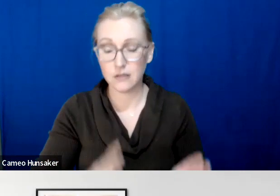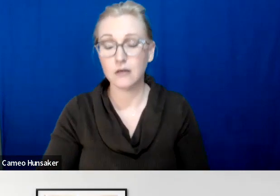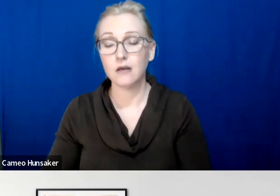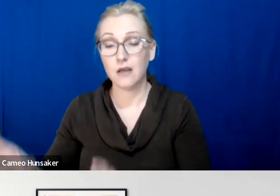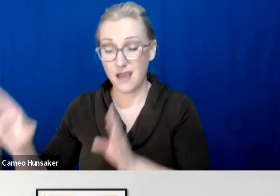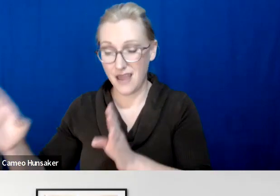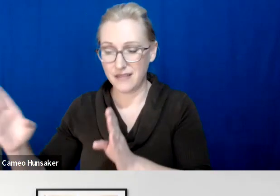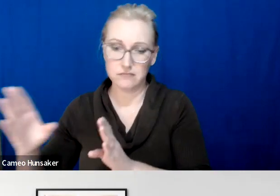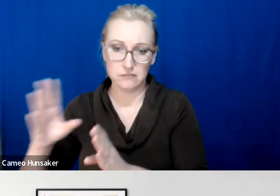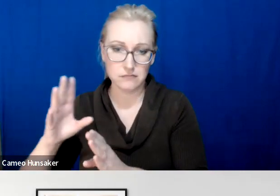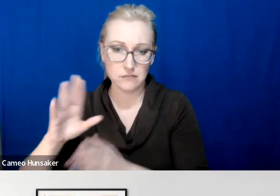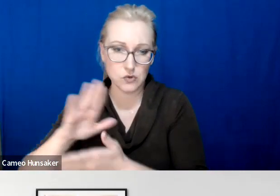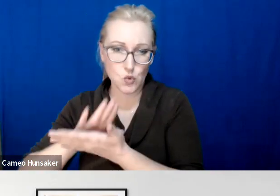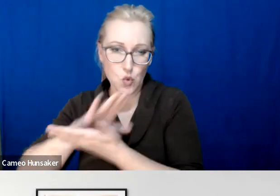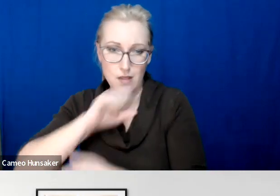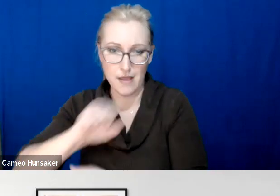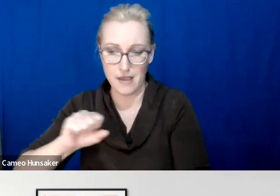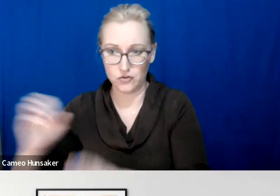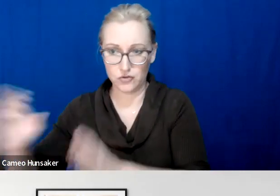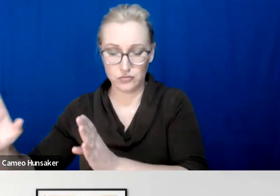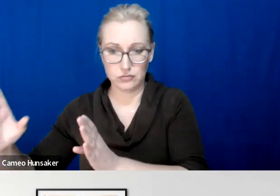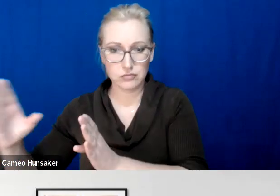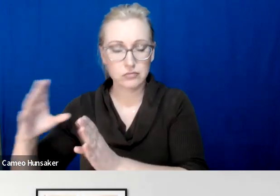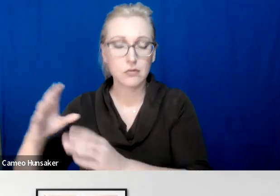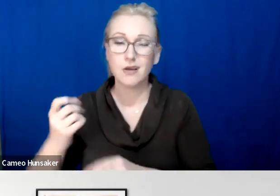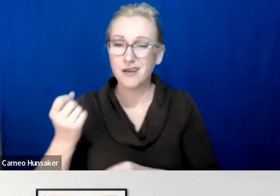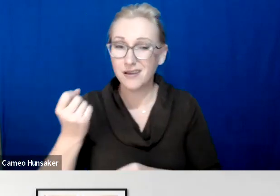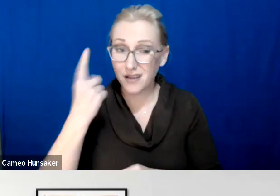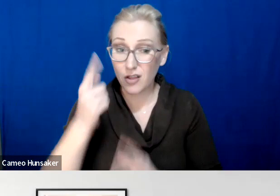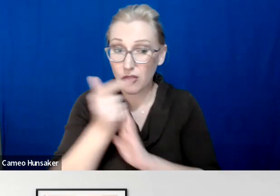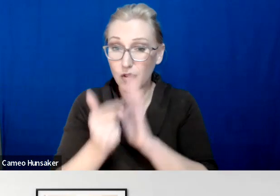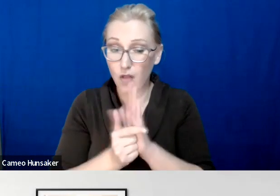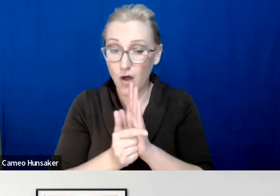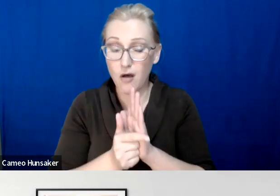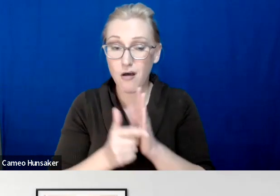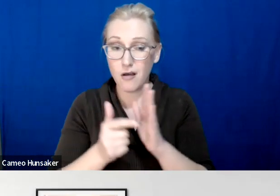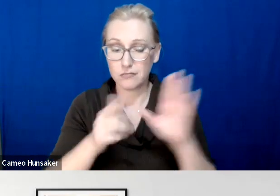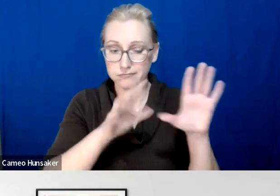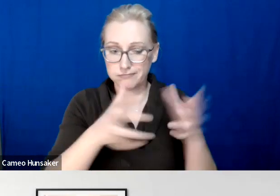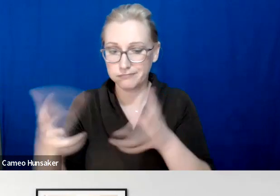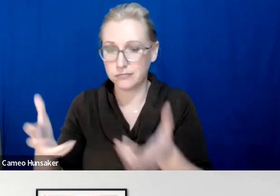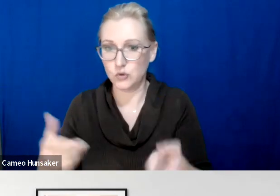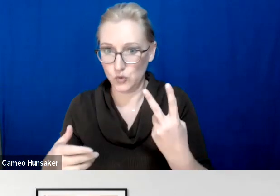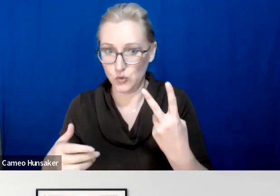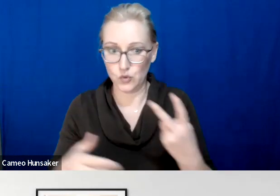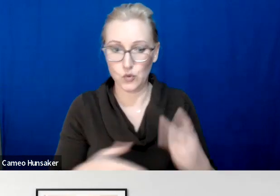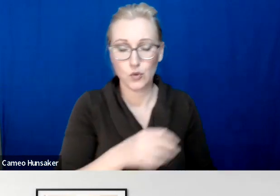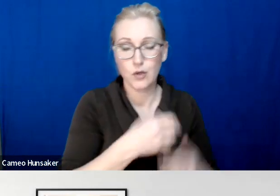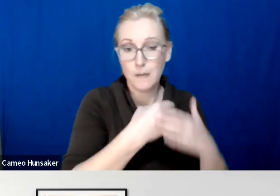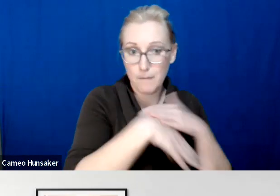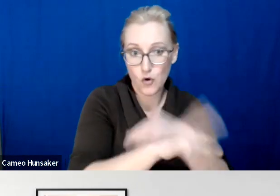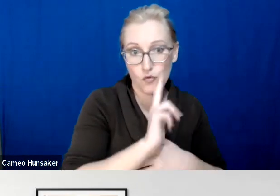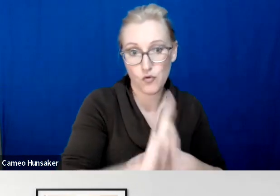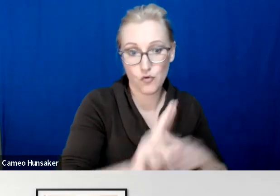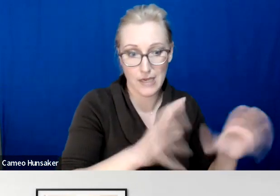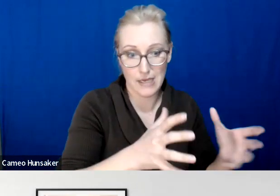groups. So it's the 0 to 3, and then 3 to 22 is actually the second group. And the only reason that's an important